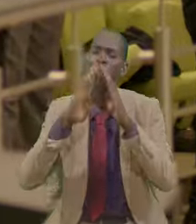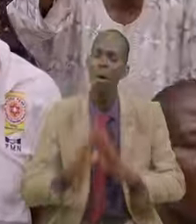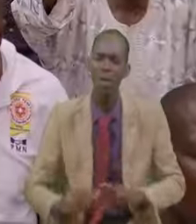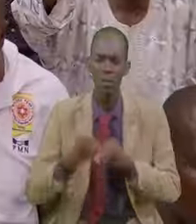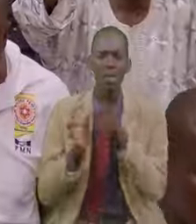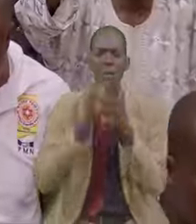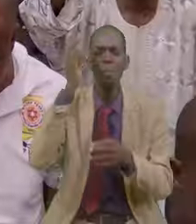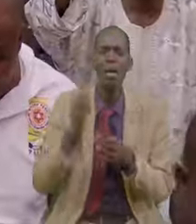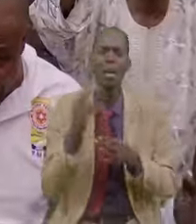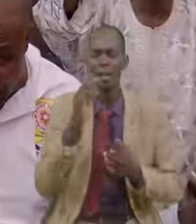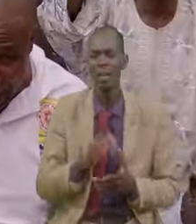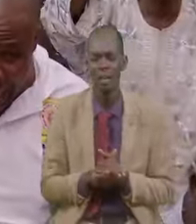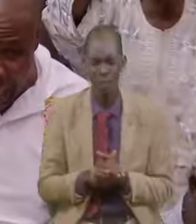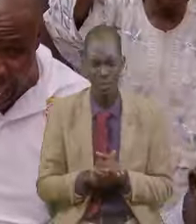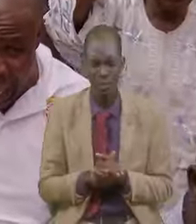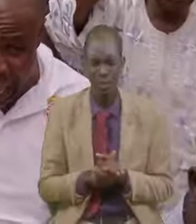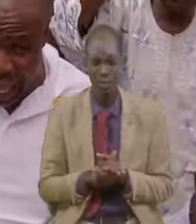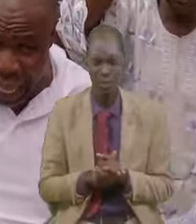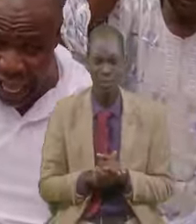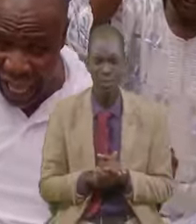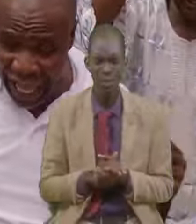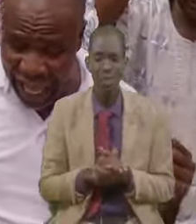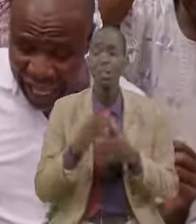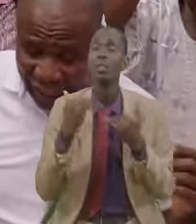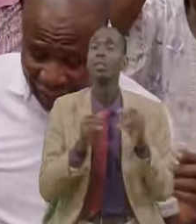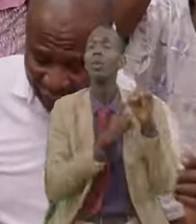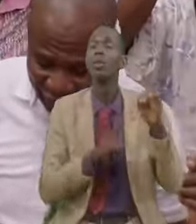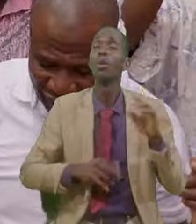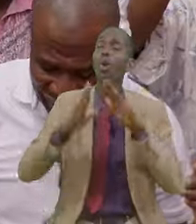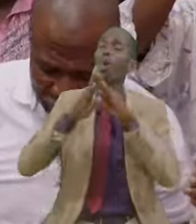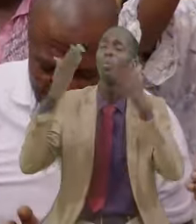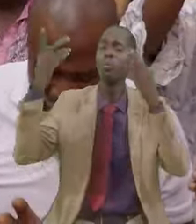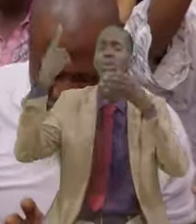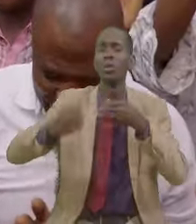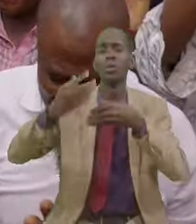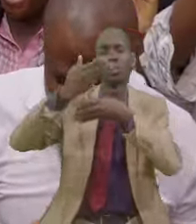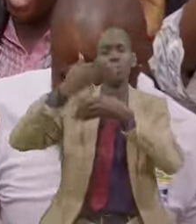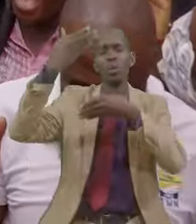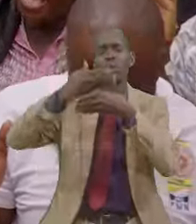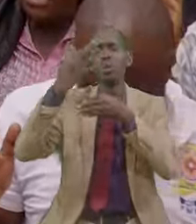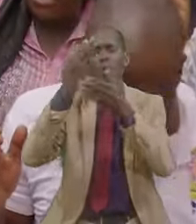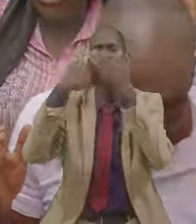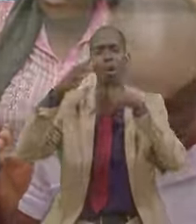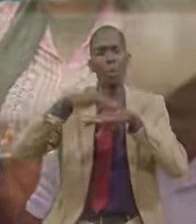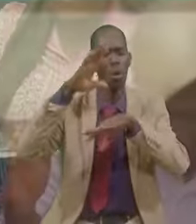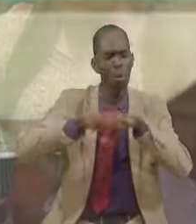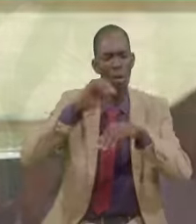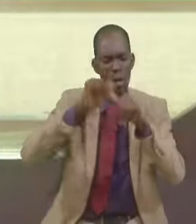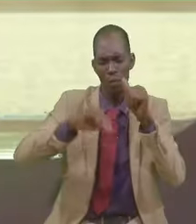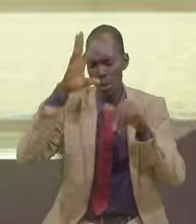Jesus' name. Now, Lord, open the windows of heaven. Upon everyone here